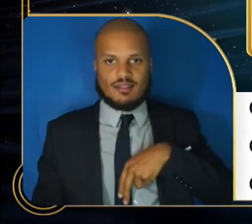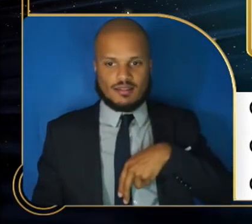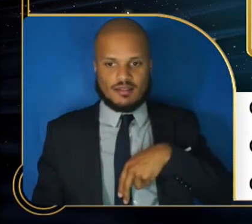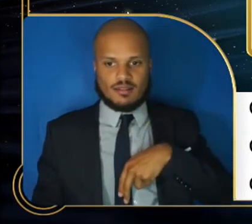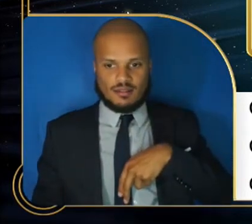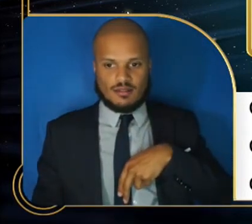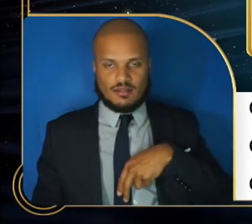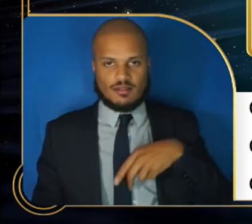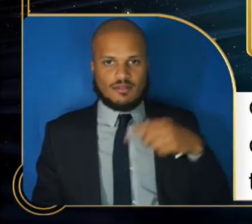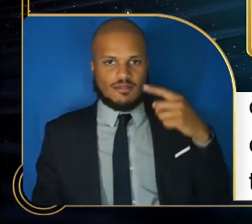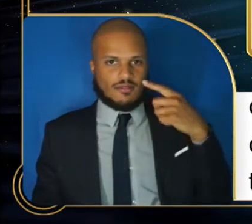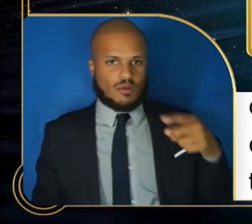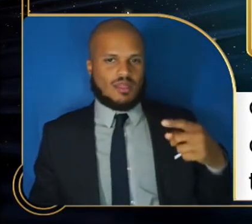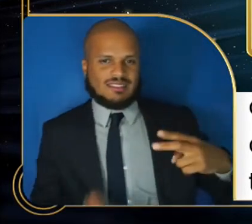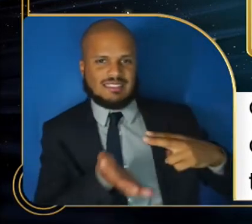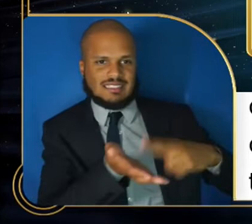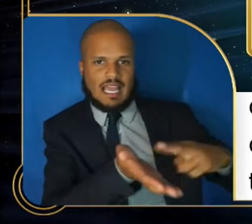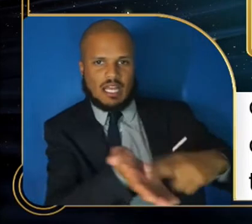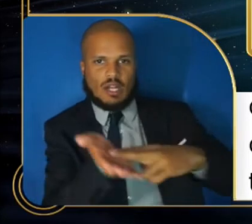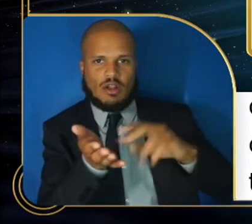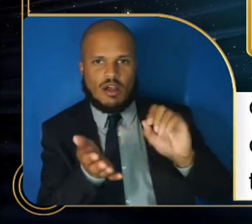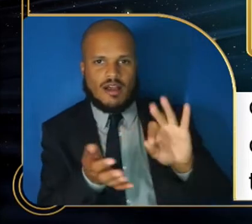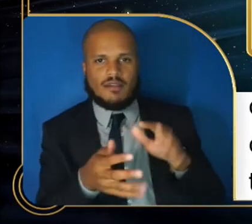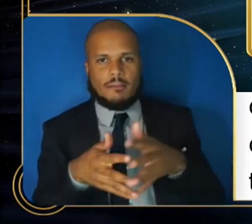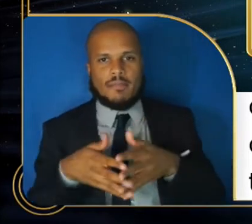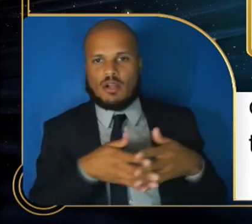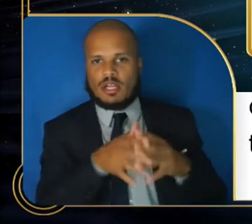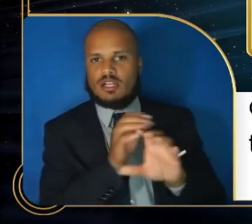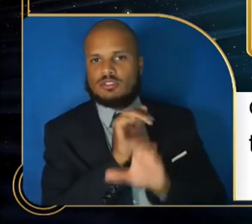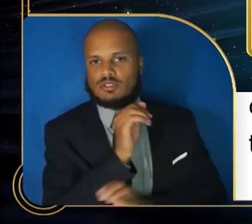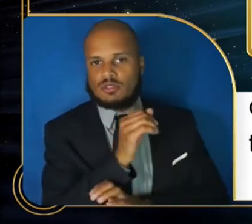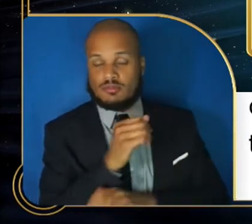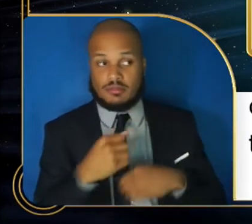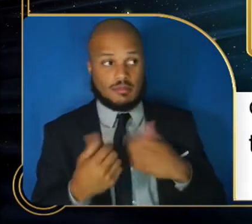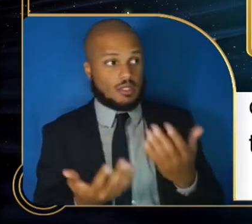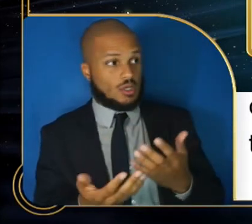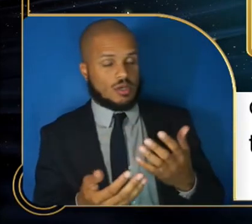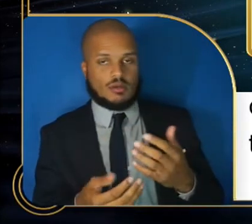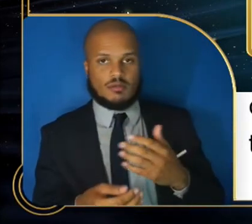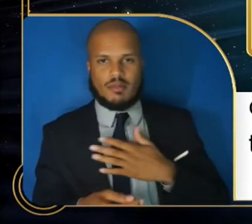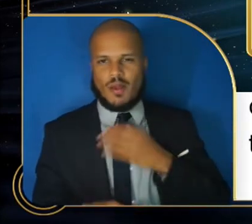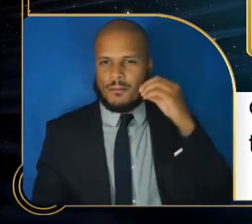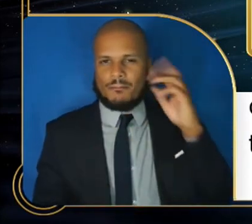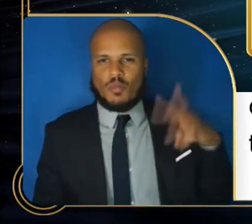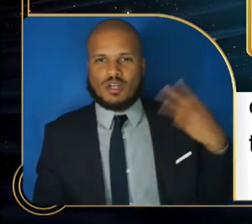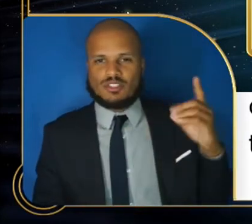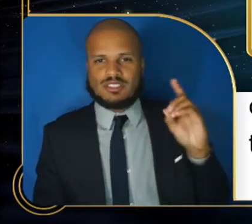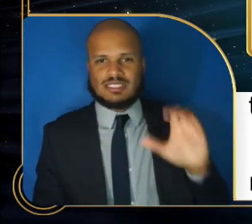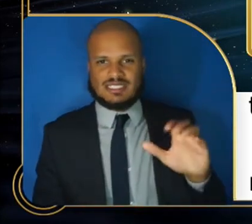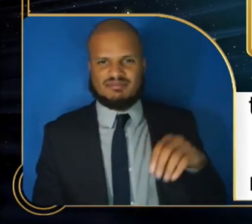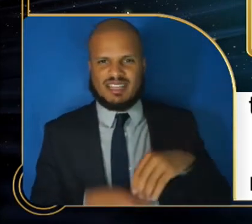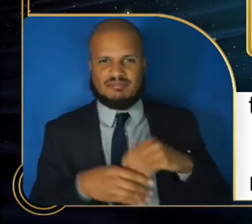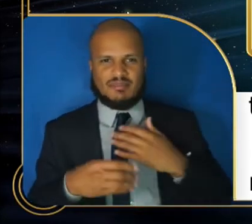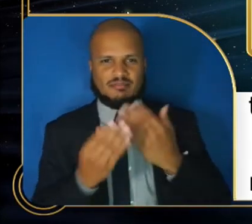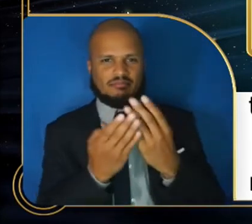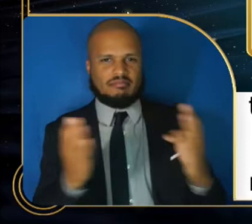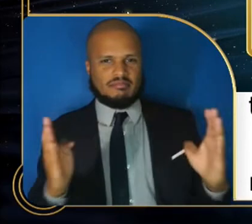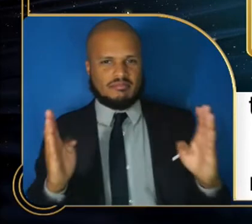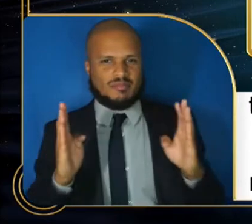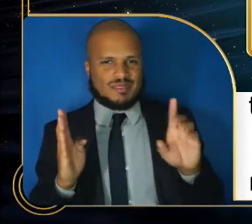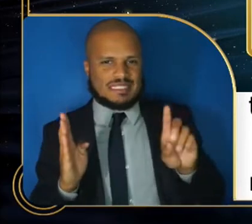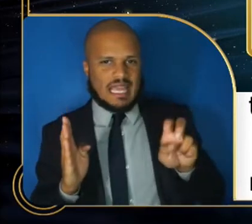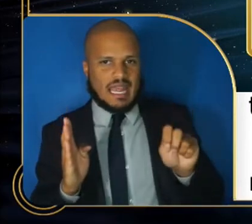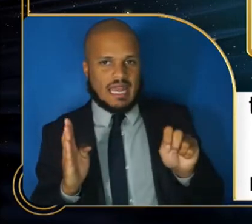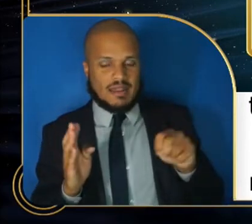American Constitution. I'm here in my home in Washington, D.C., in my den, and I have blue and